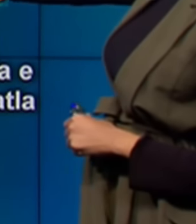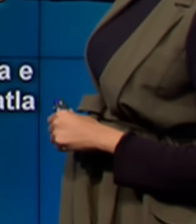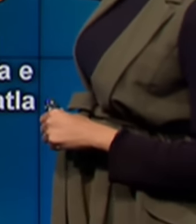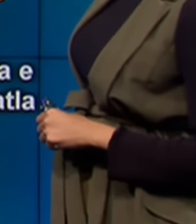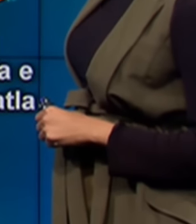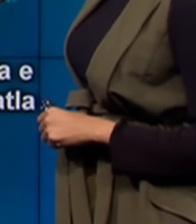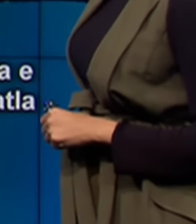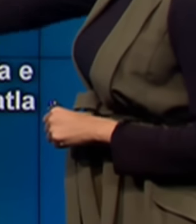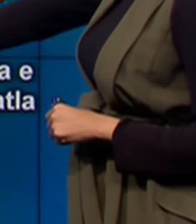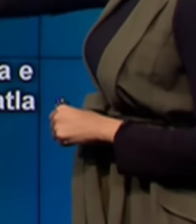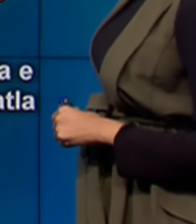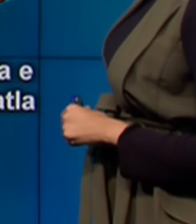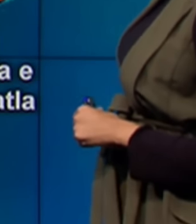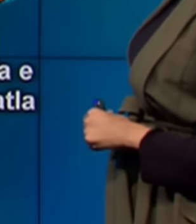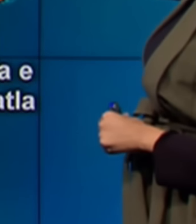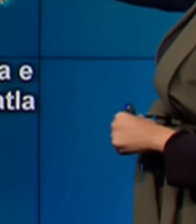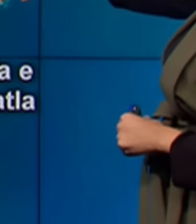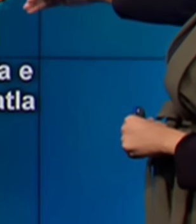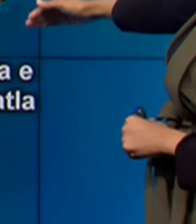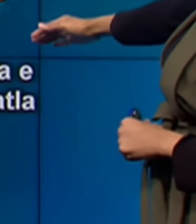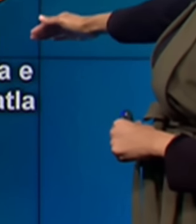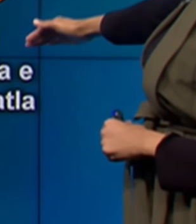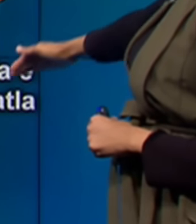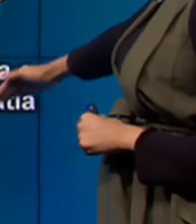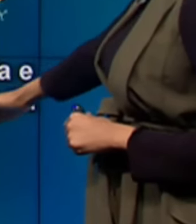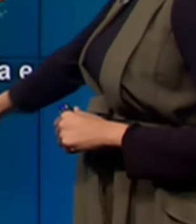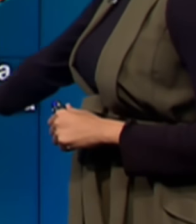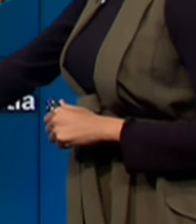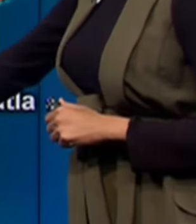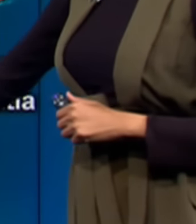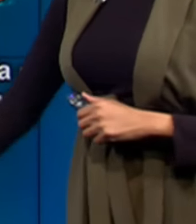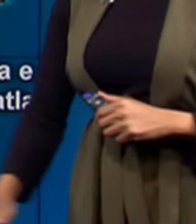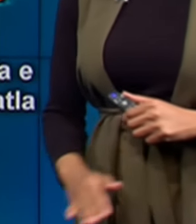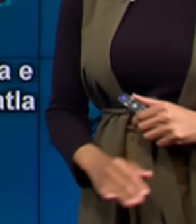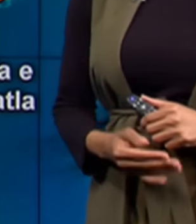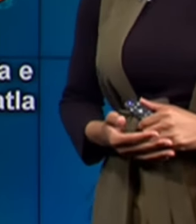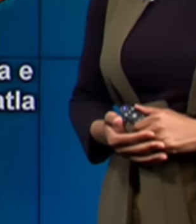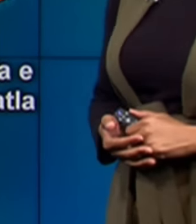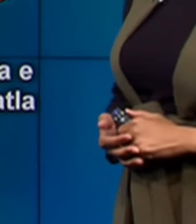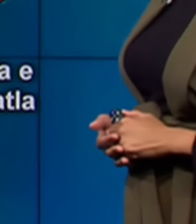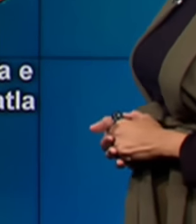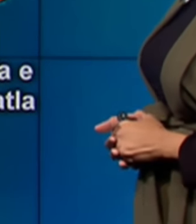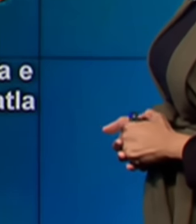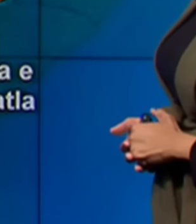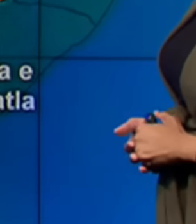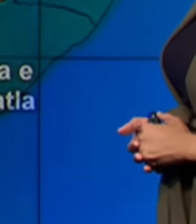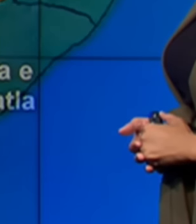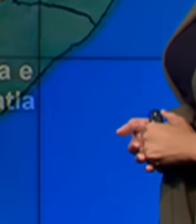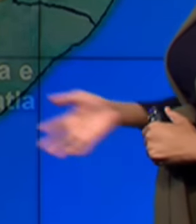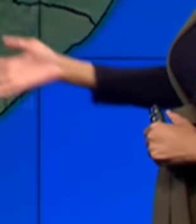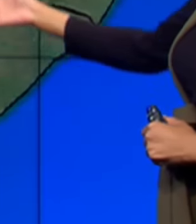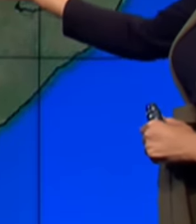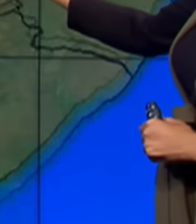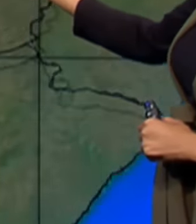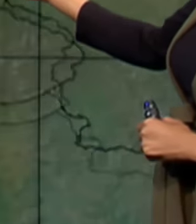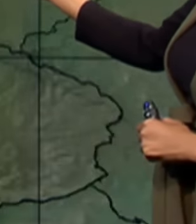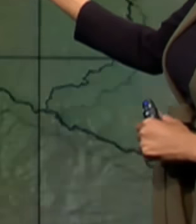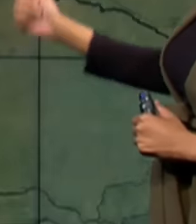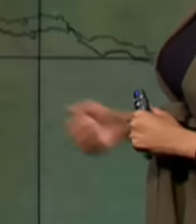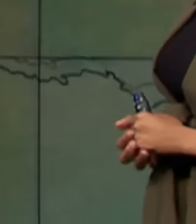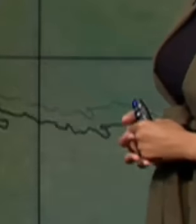ka semathana mo karolong ya Eastern Cape le karolo ya Lesotho fa re lebelela karolo ya Limpopo yotlhe e ka nna le gone go nna le pula me re lebelela gape